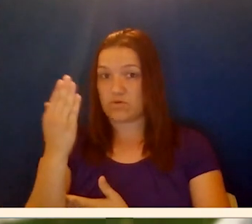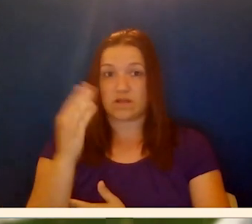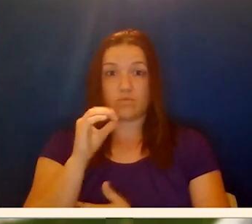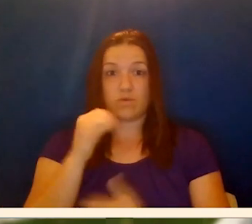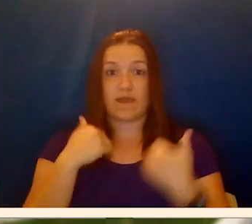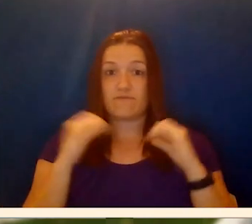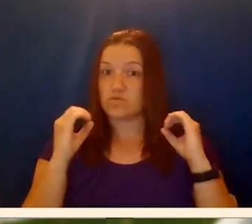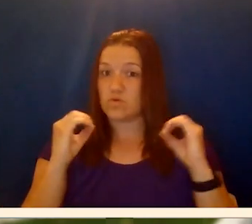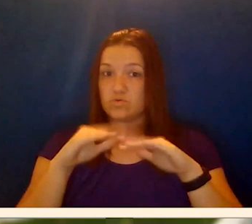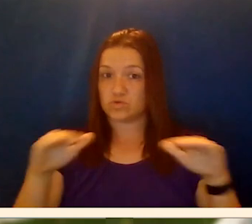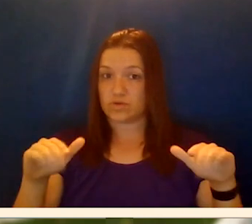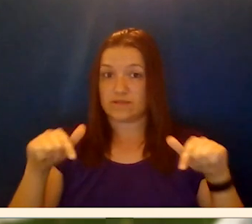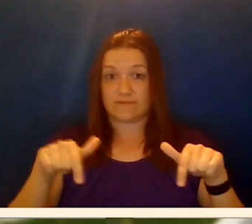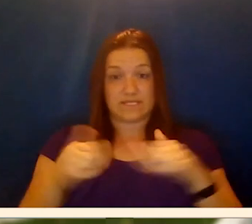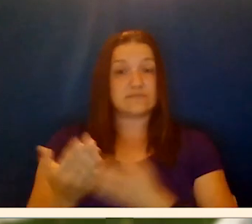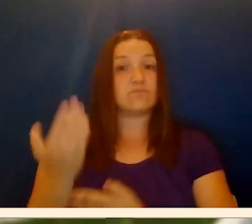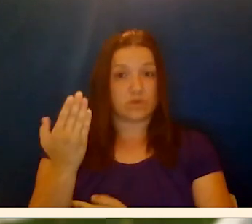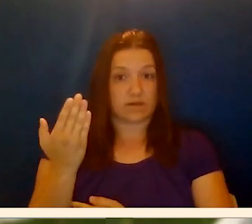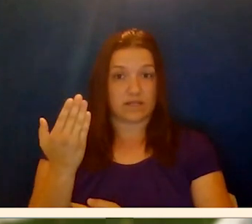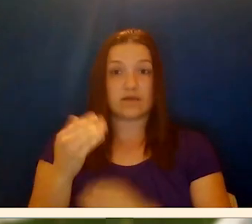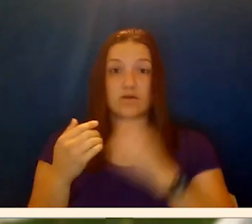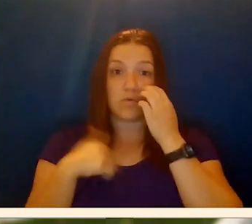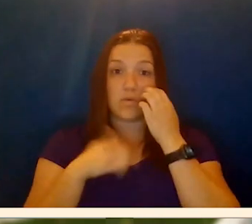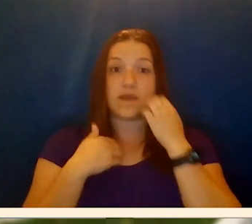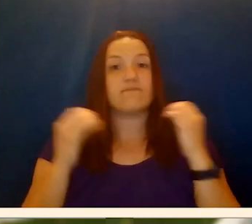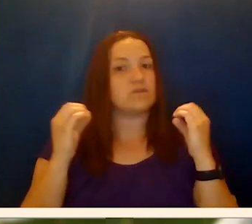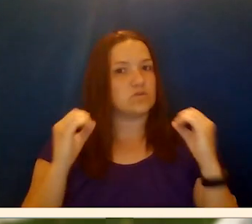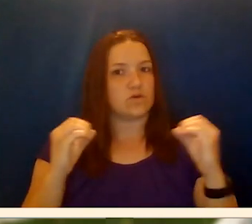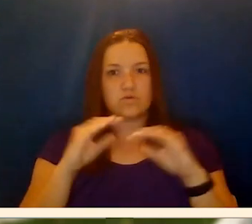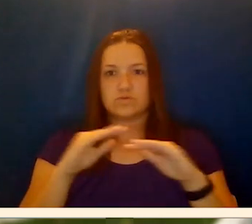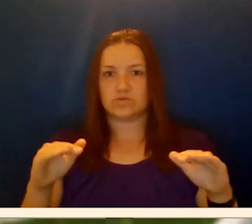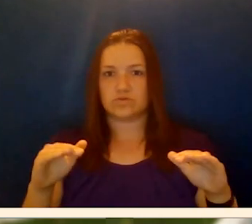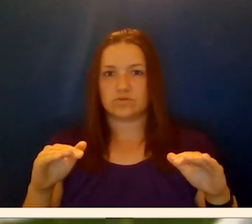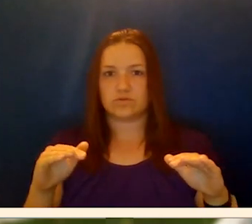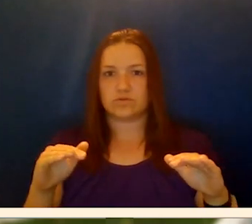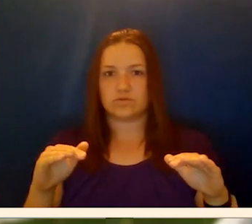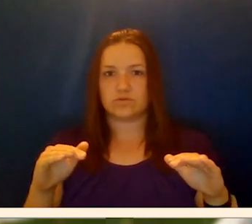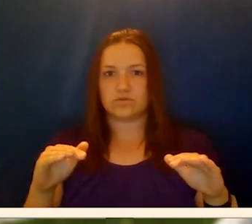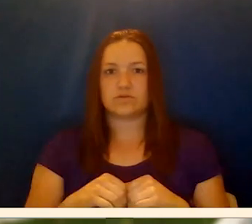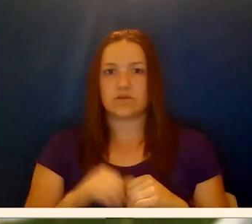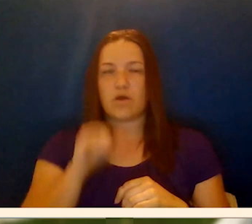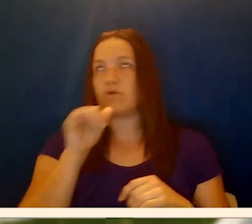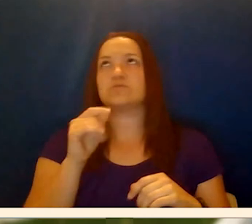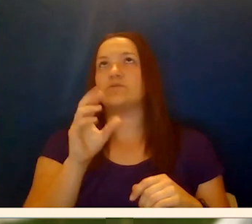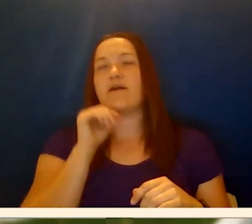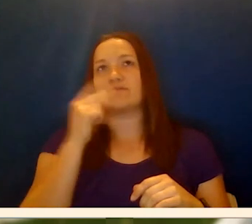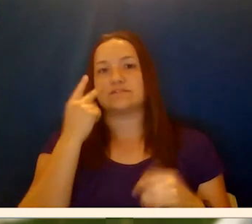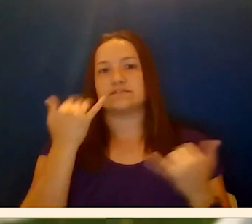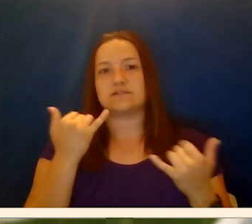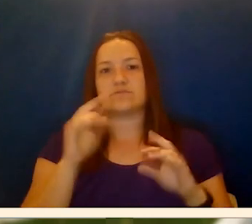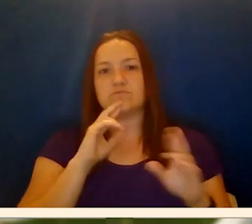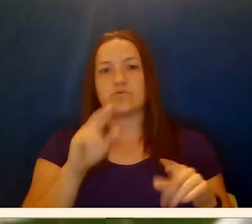no children. As of this morning, we have no, no, you're right. I haven't seen today's report. So as